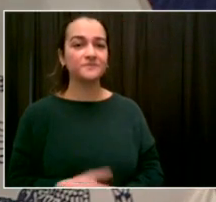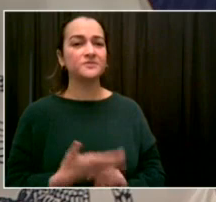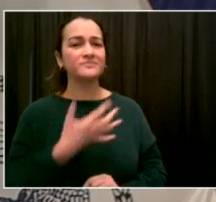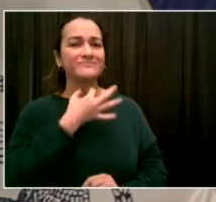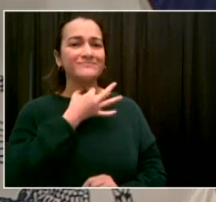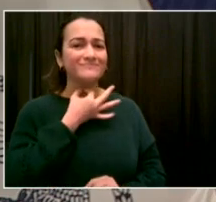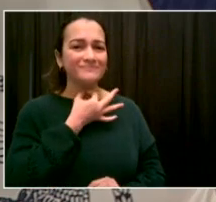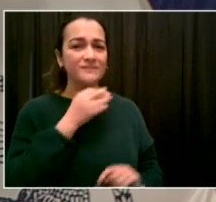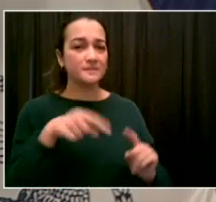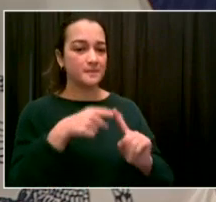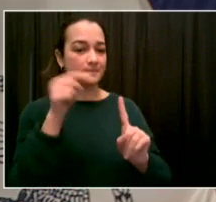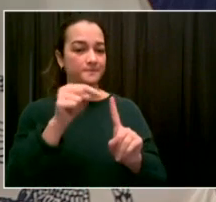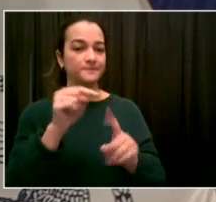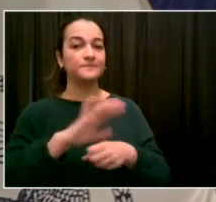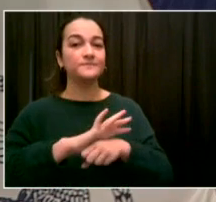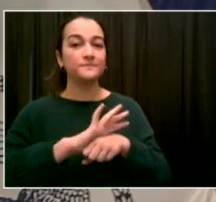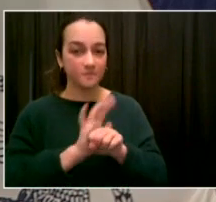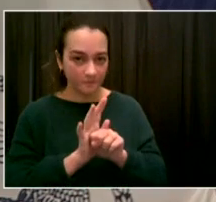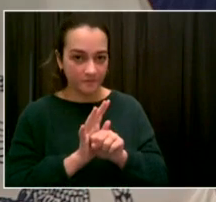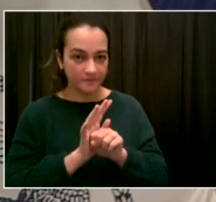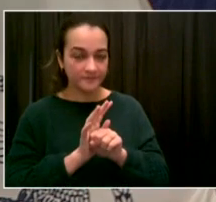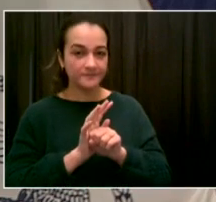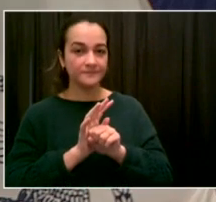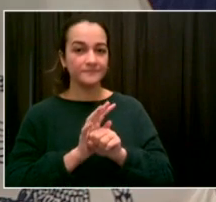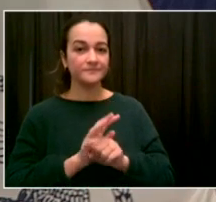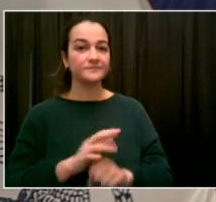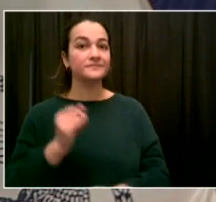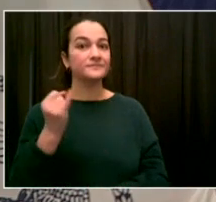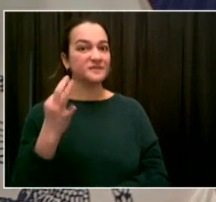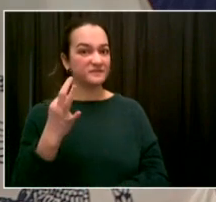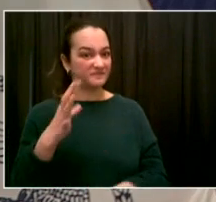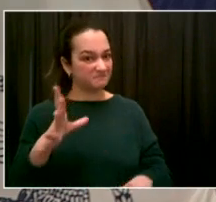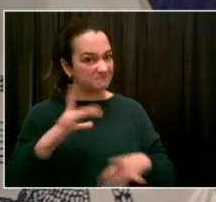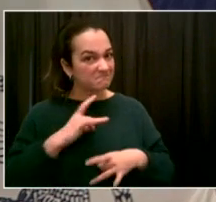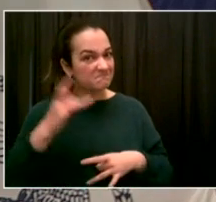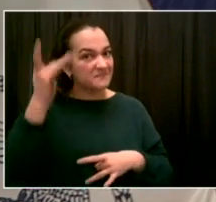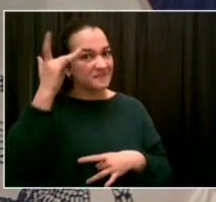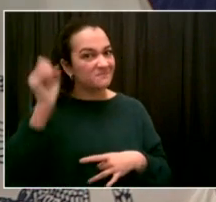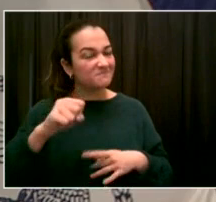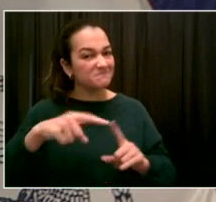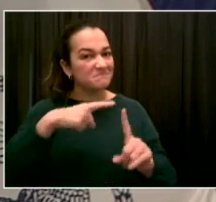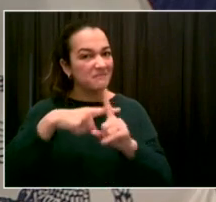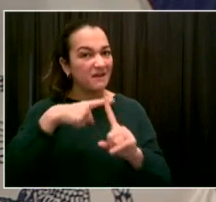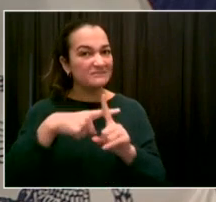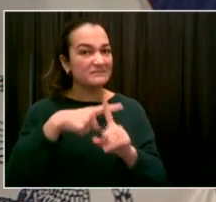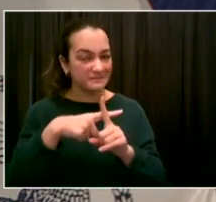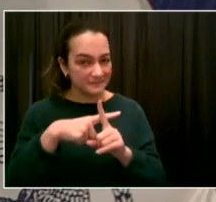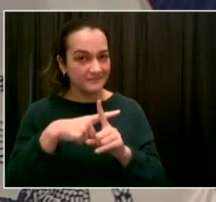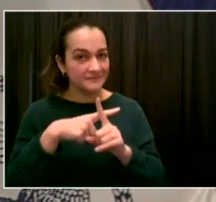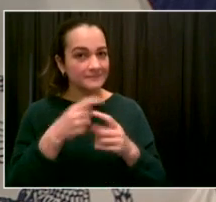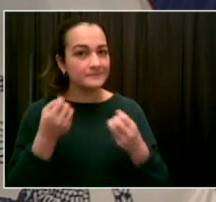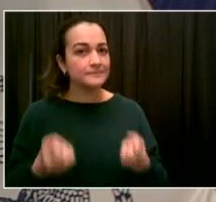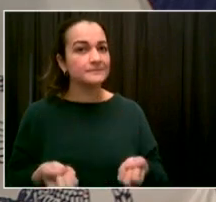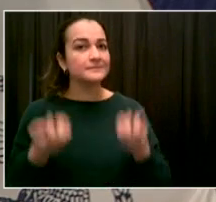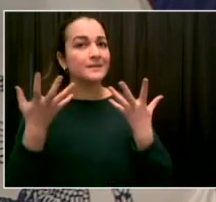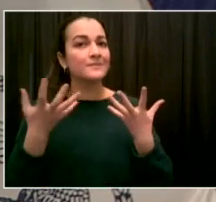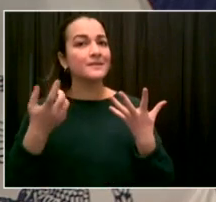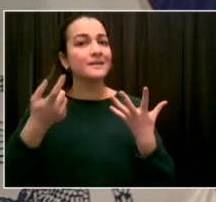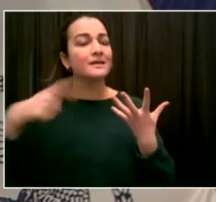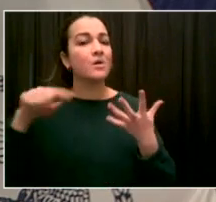past, say, 3 or 5 days have been among vaccinated people? Dr. Choksi, I know you're an expert on this